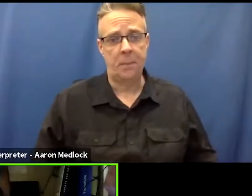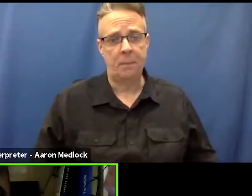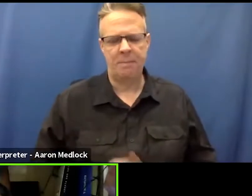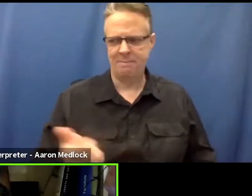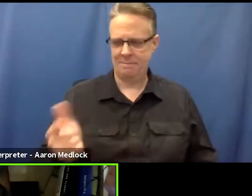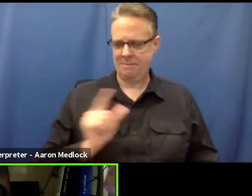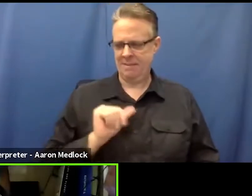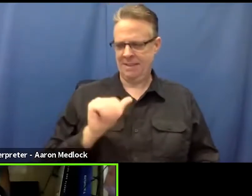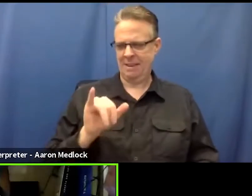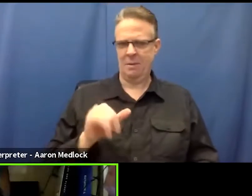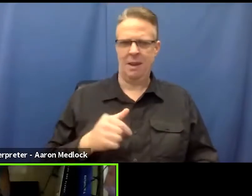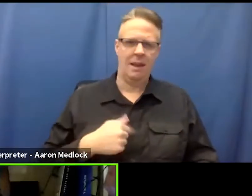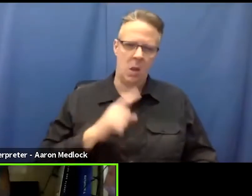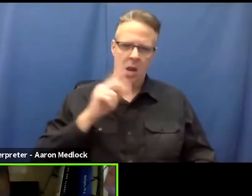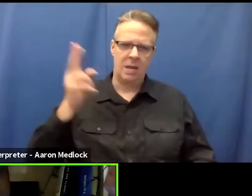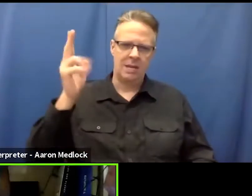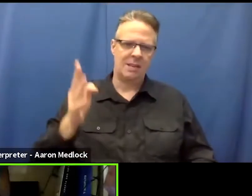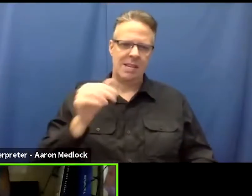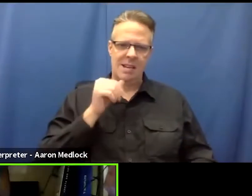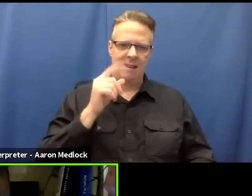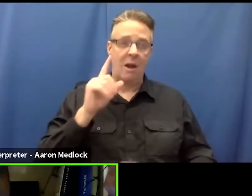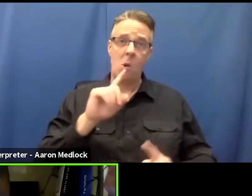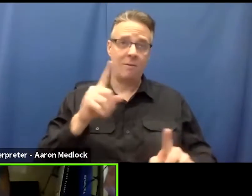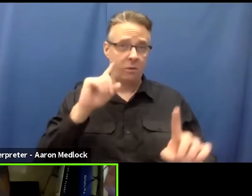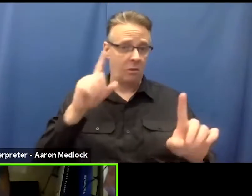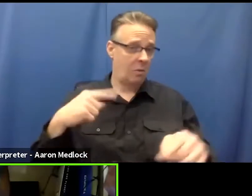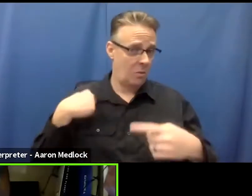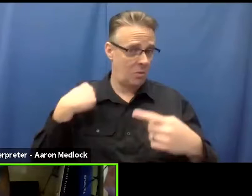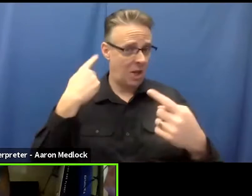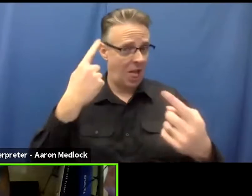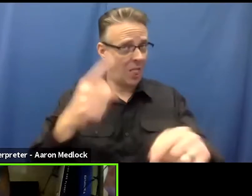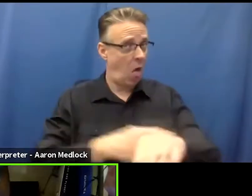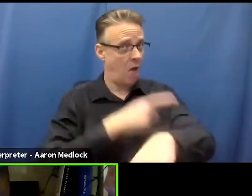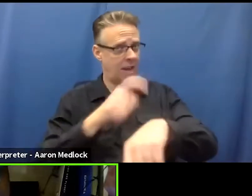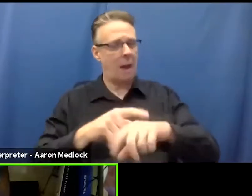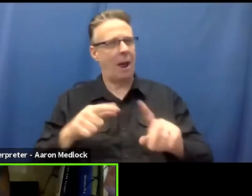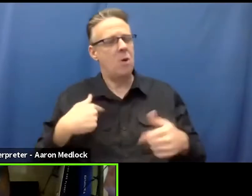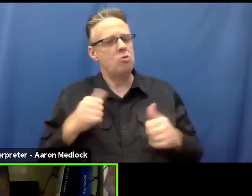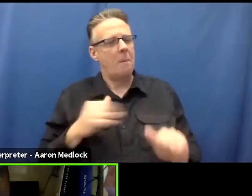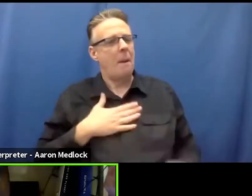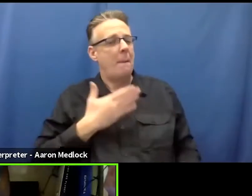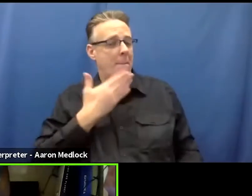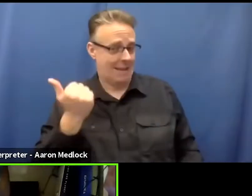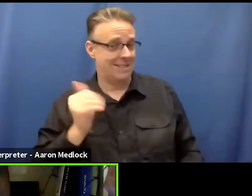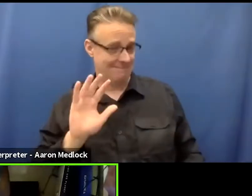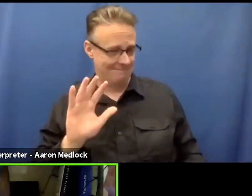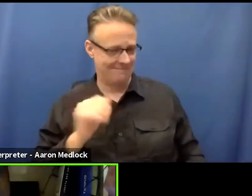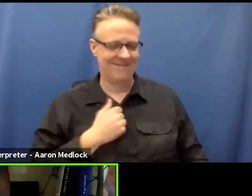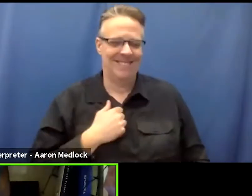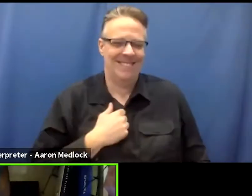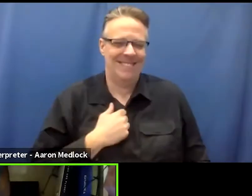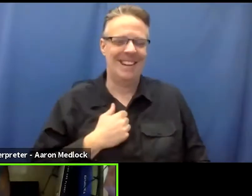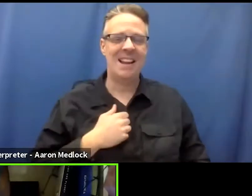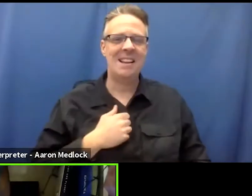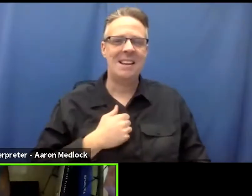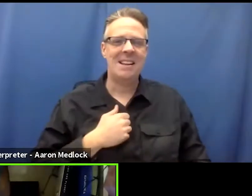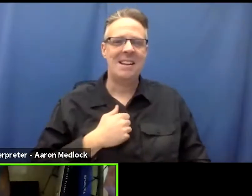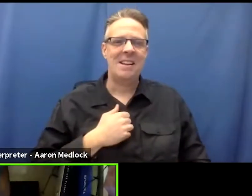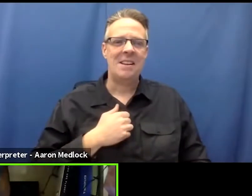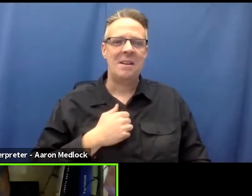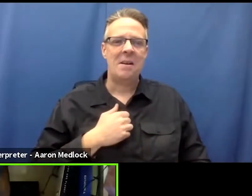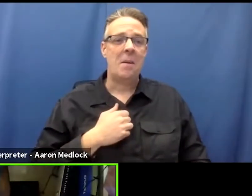haven't been a historian for a while, Karen, but I can try my best. And my history was